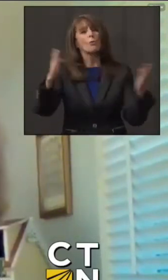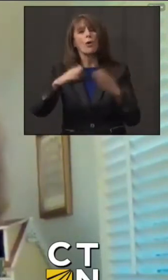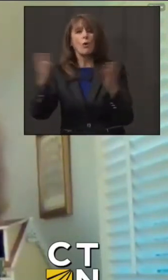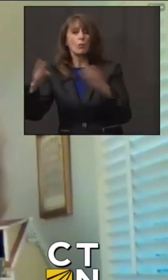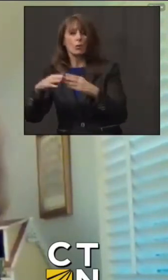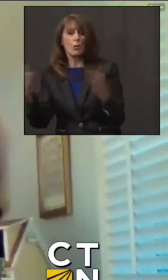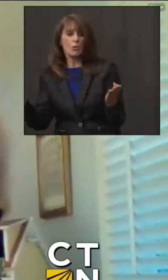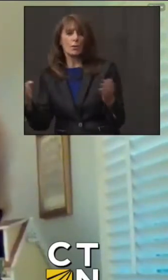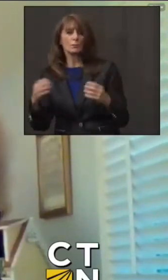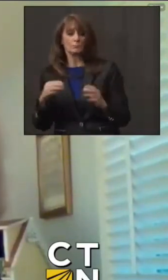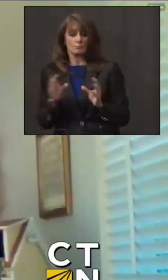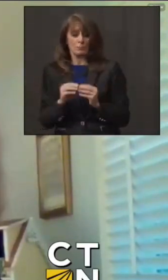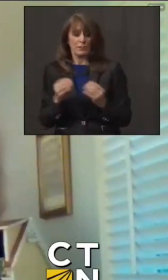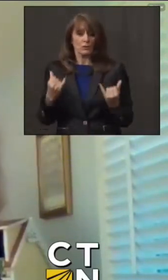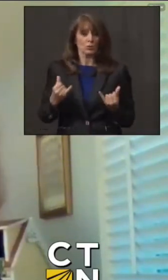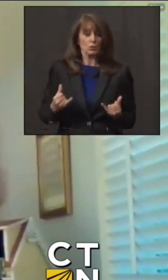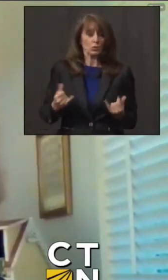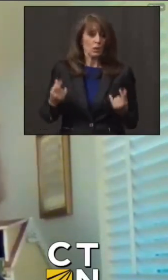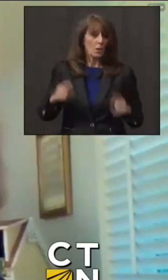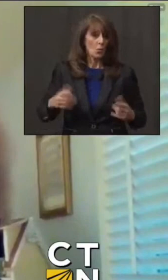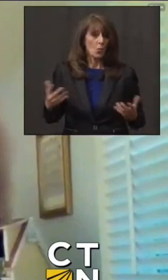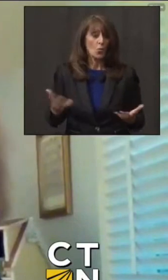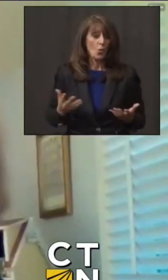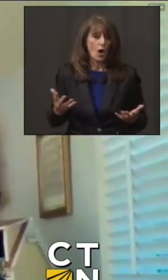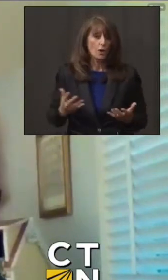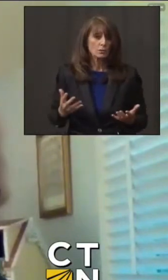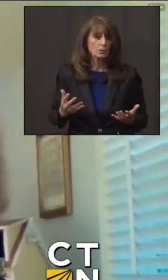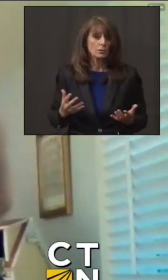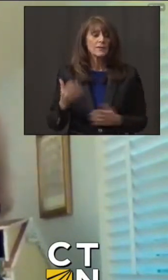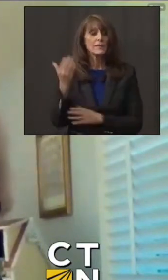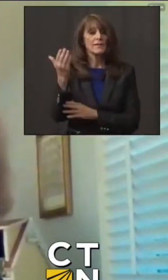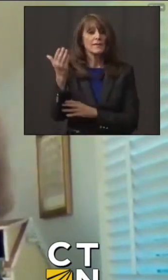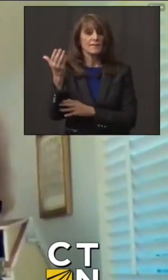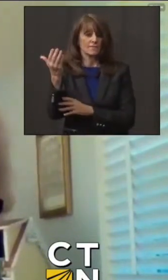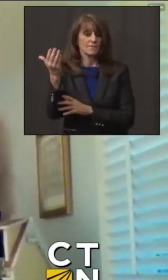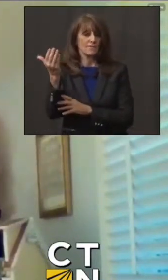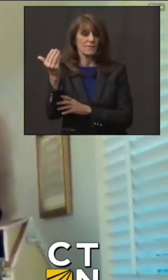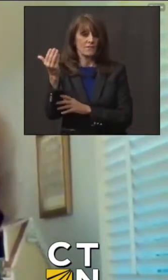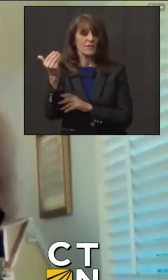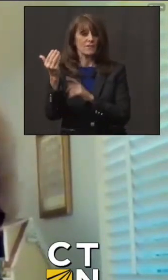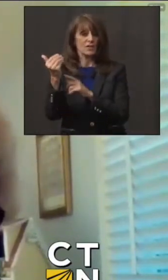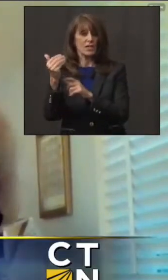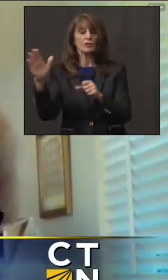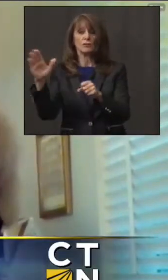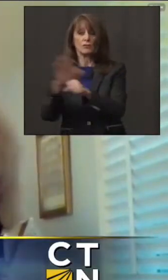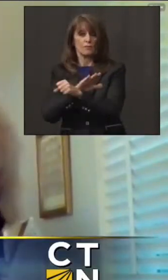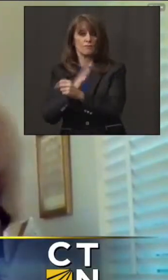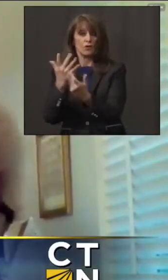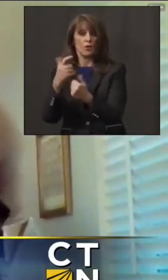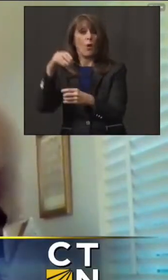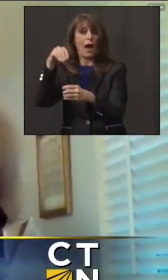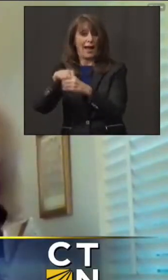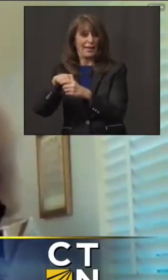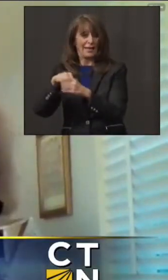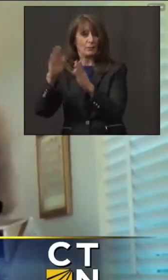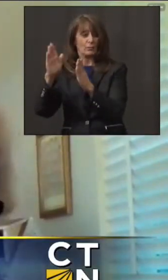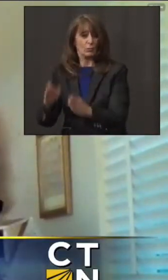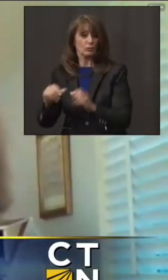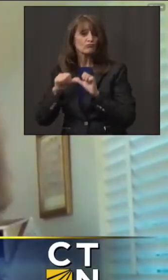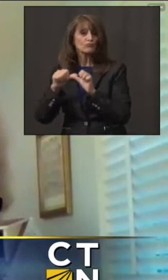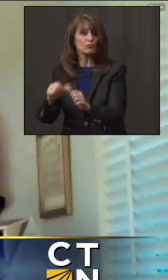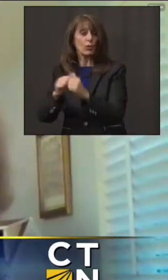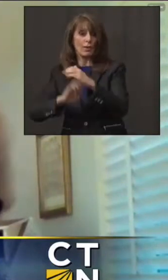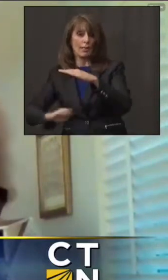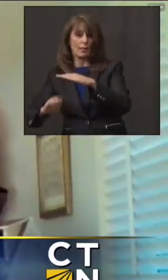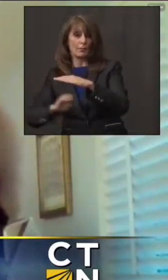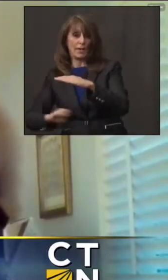spoke with, all but 5 were full in at the elementary level.